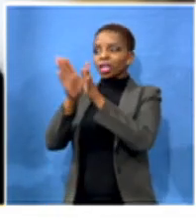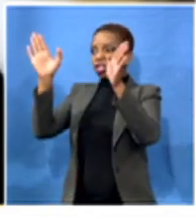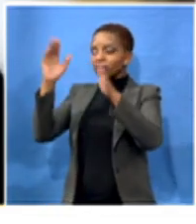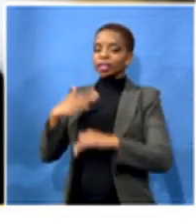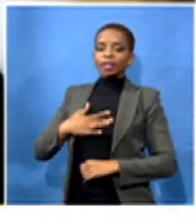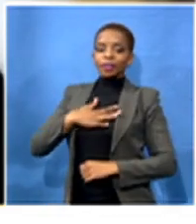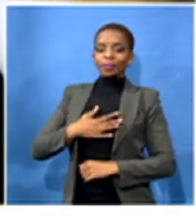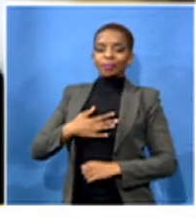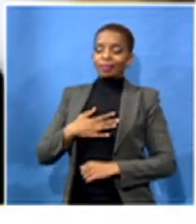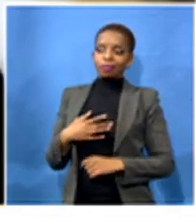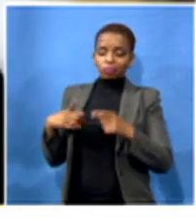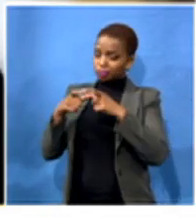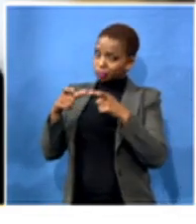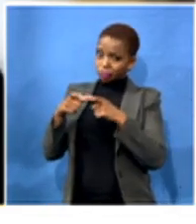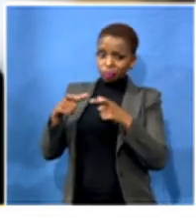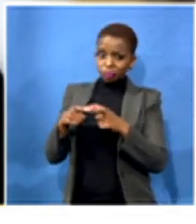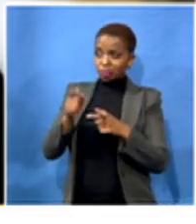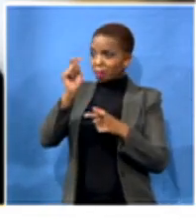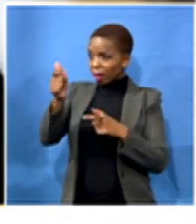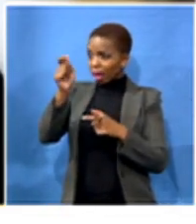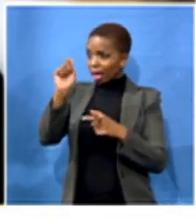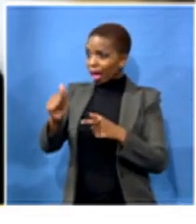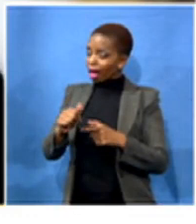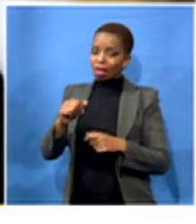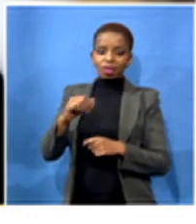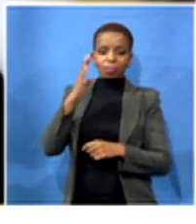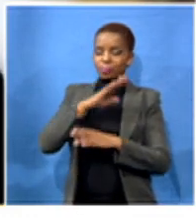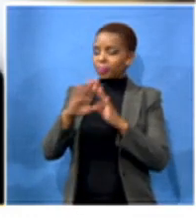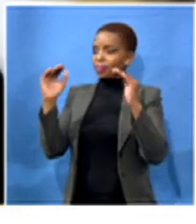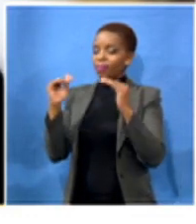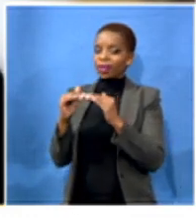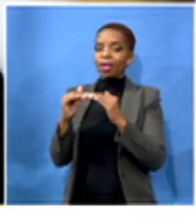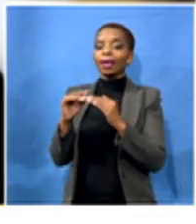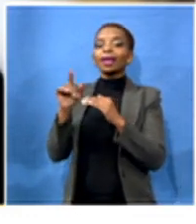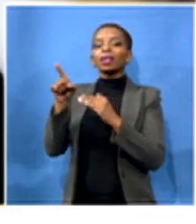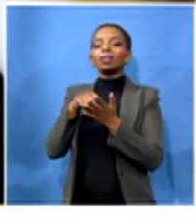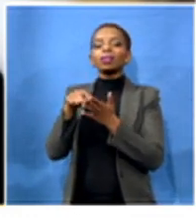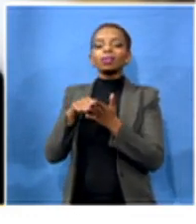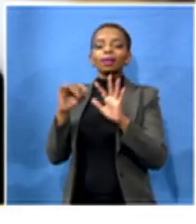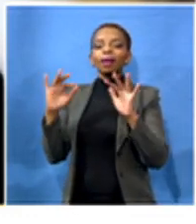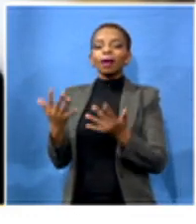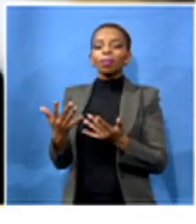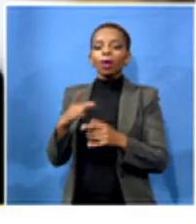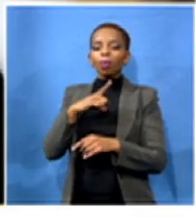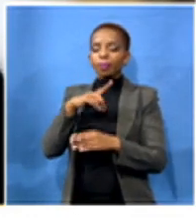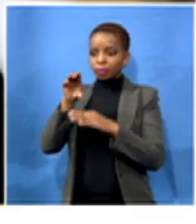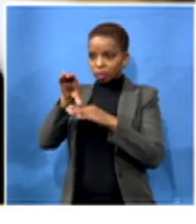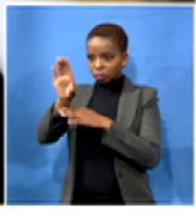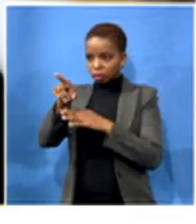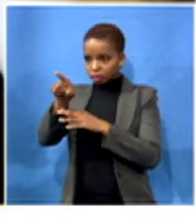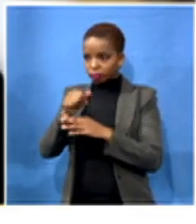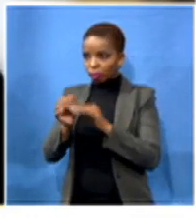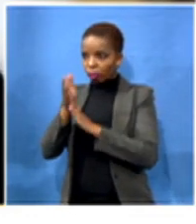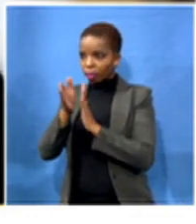when it comes to medical aid fees. I mean, for the most part, most people hardly even use the sums allocated for certain benefits such as operations